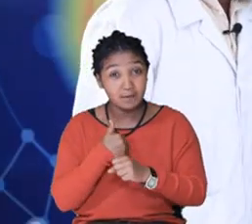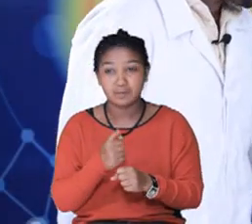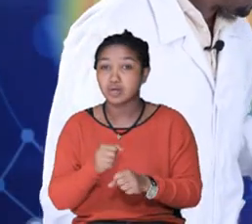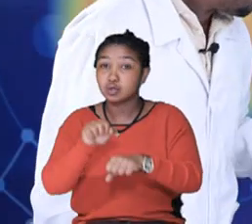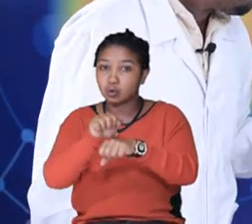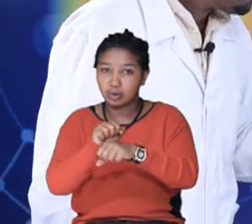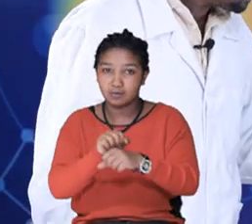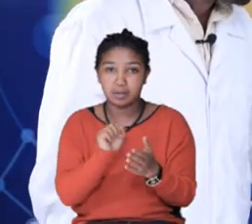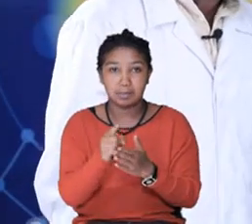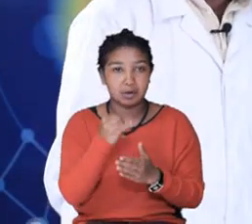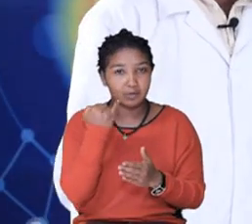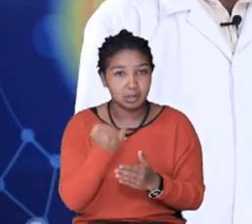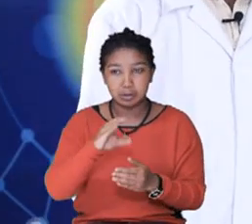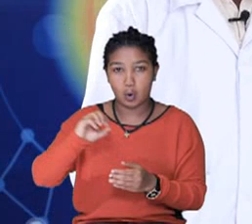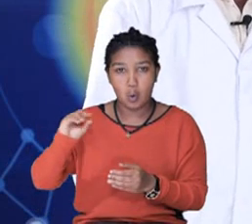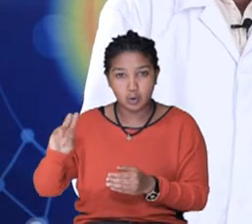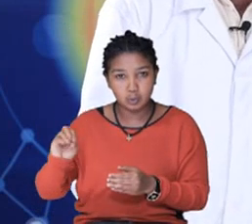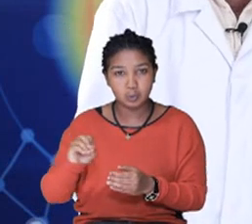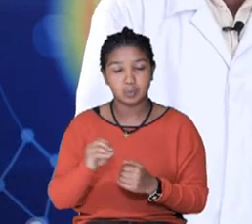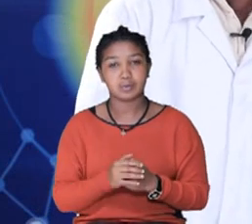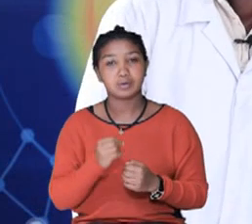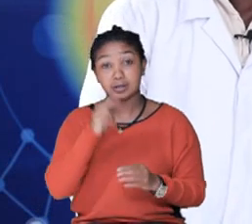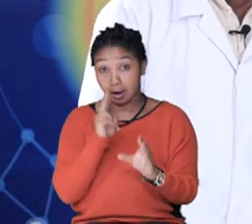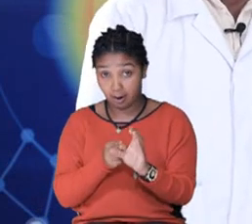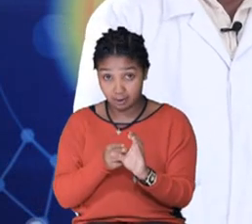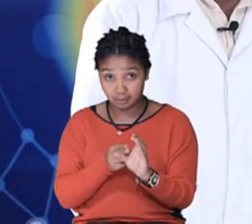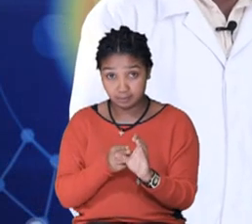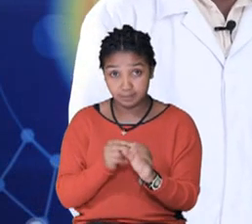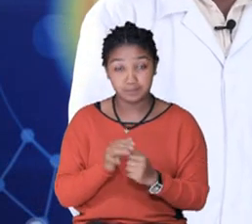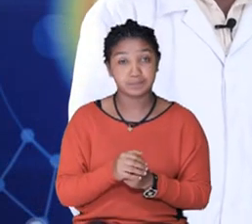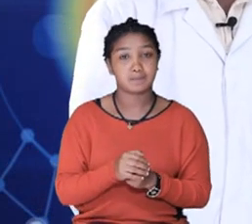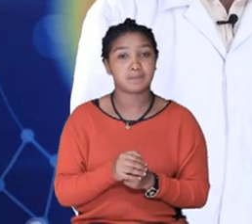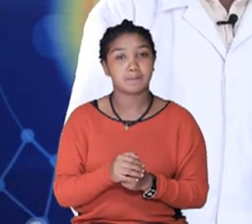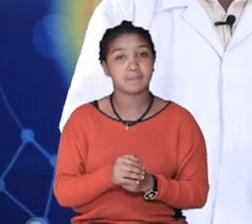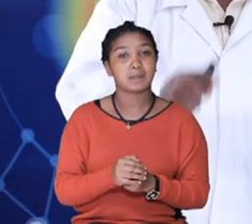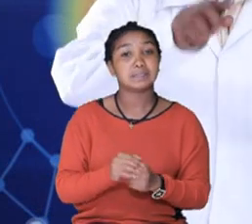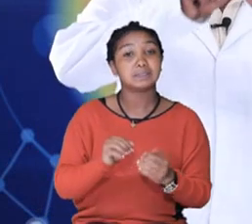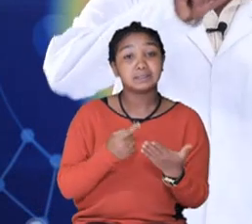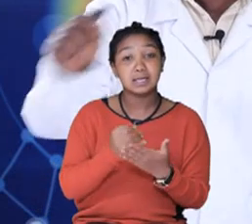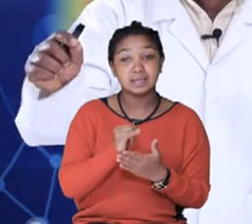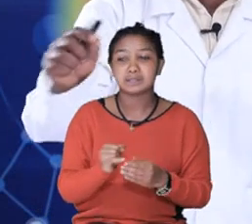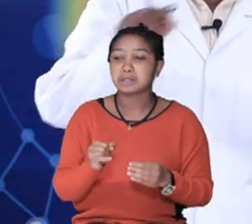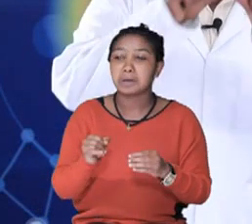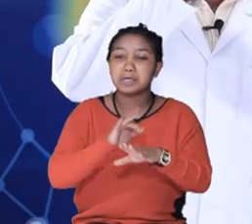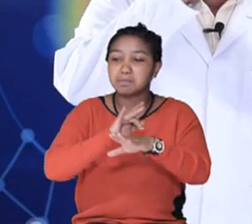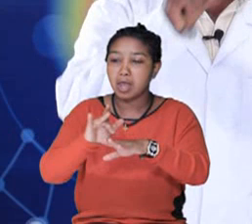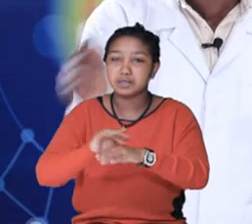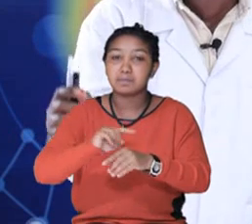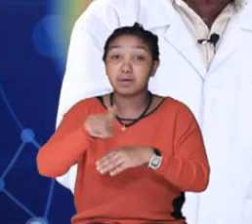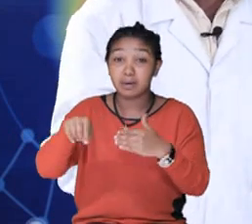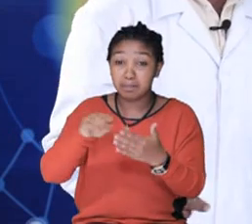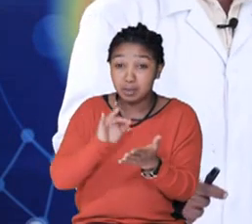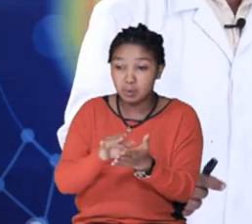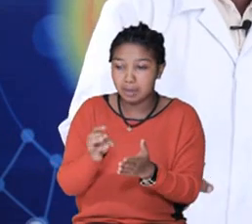solid. For example, if you take carbon dioxide is a gas. Since there is a space between the particle